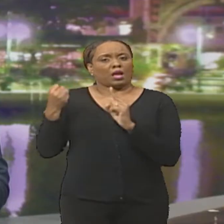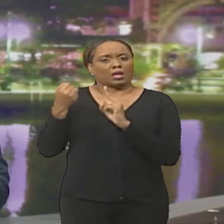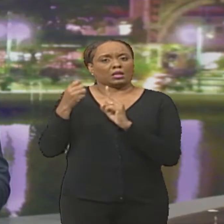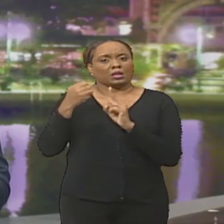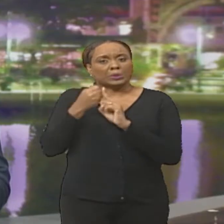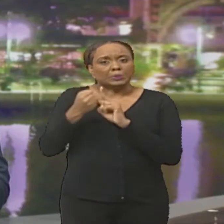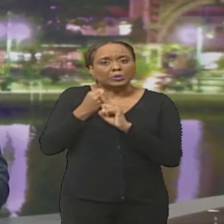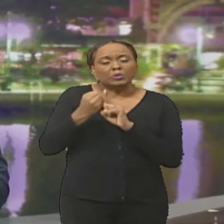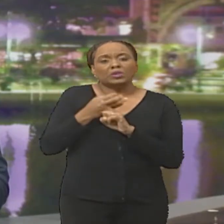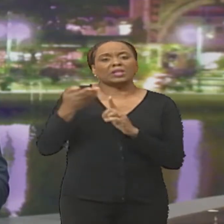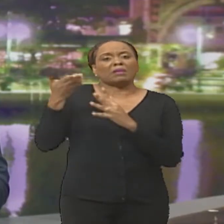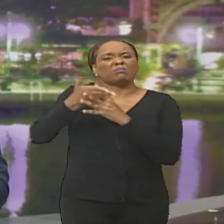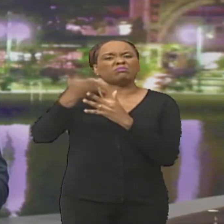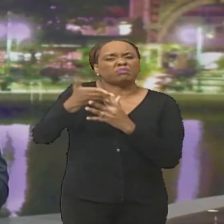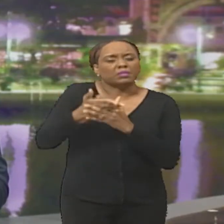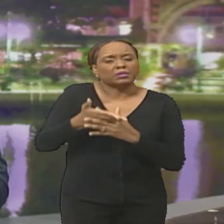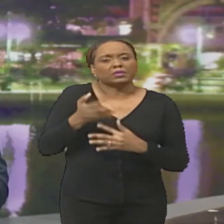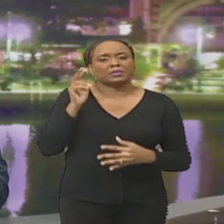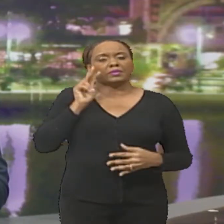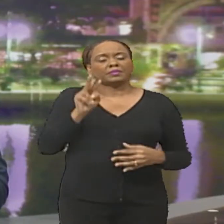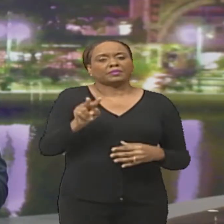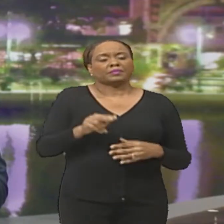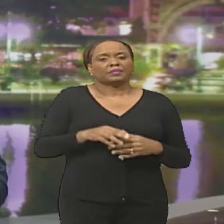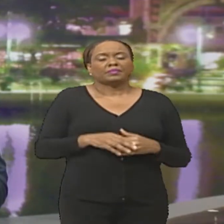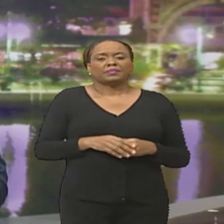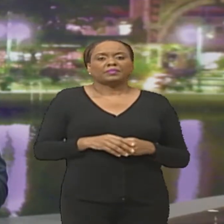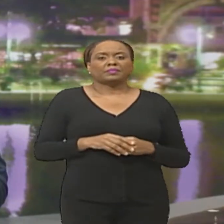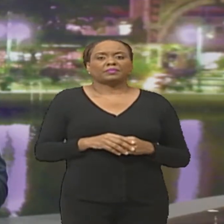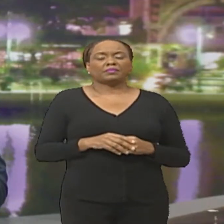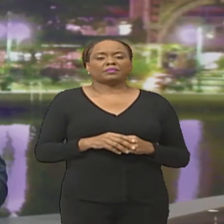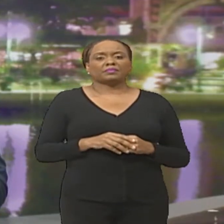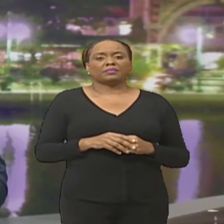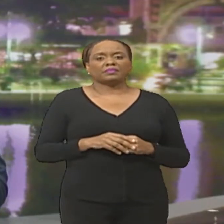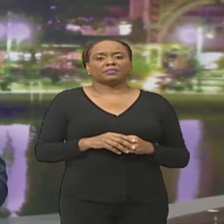harassment. Sharika Griffith has that story.